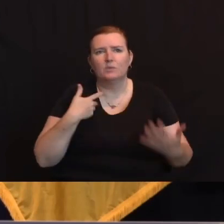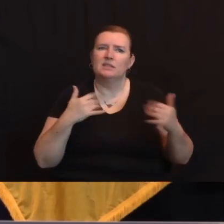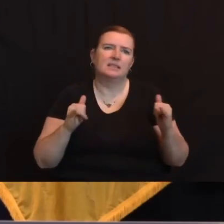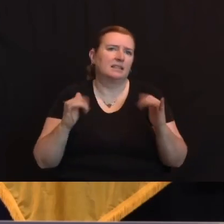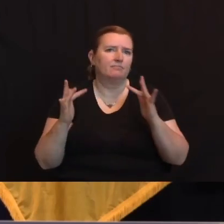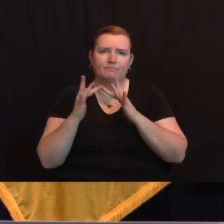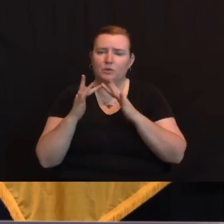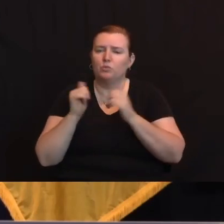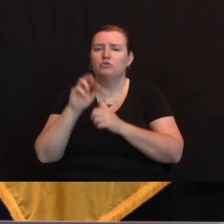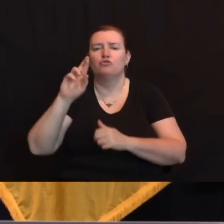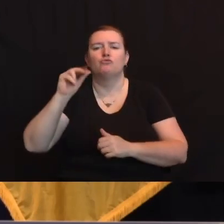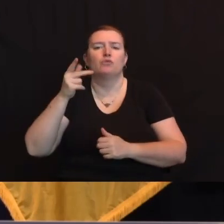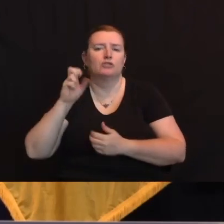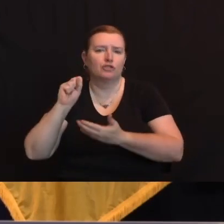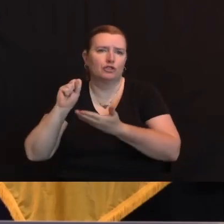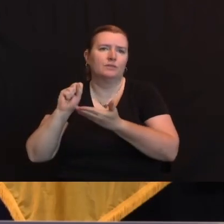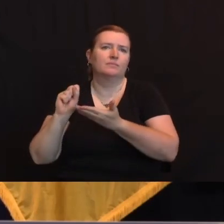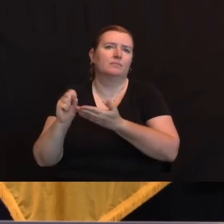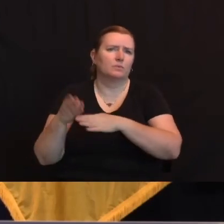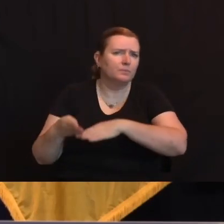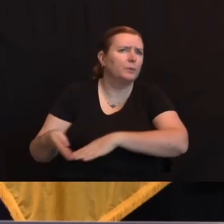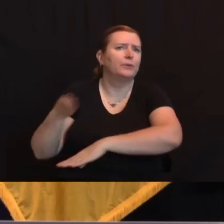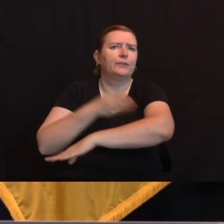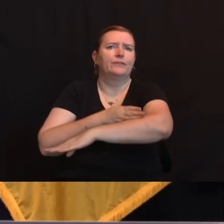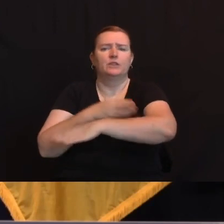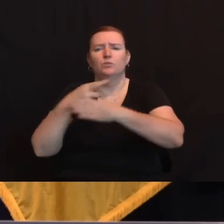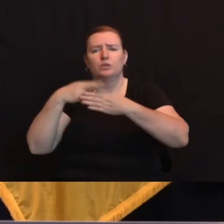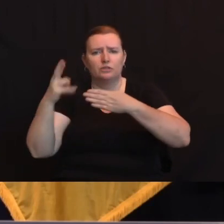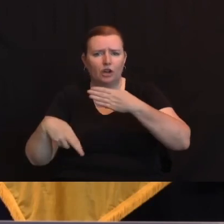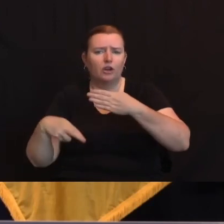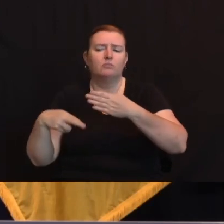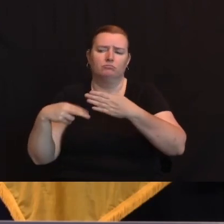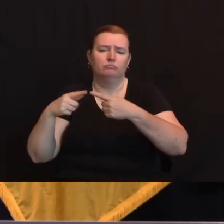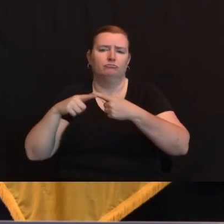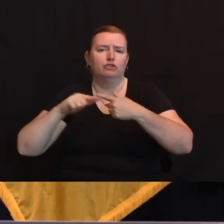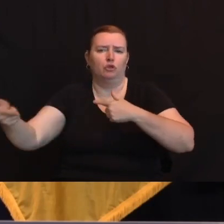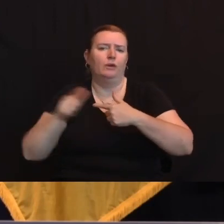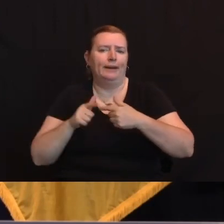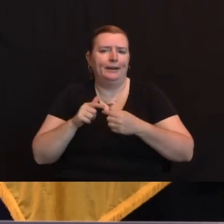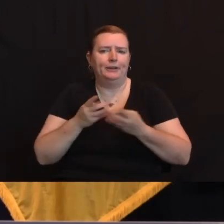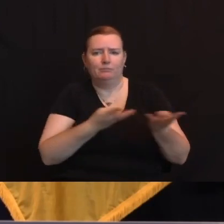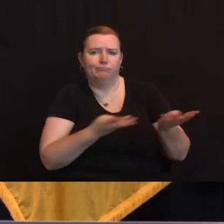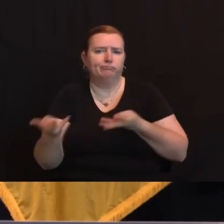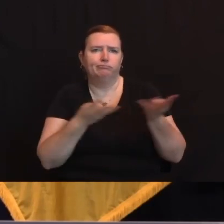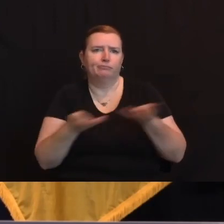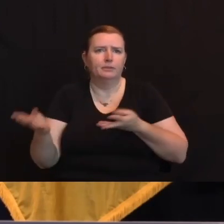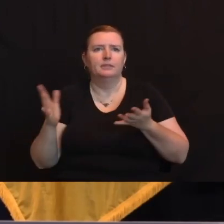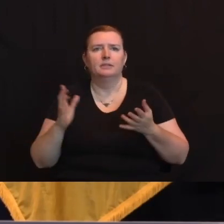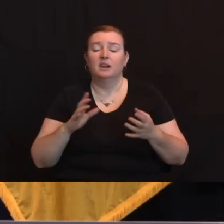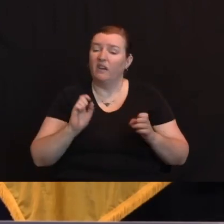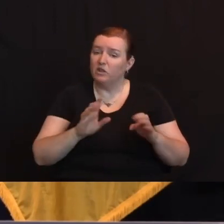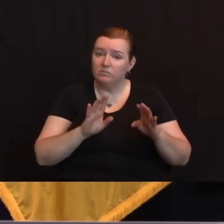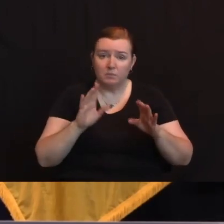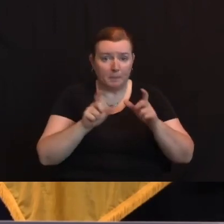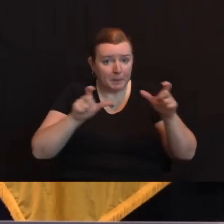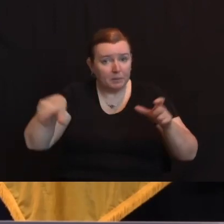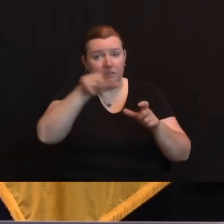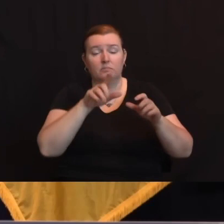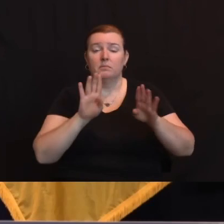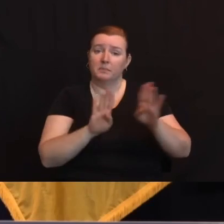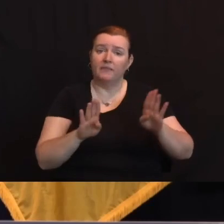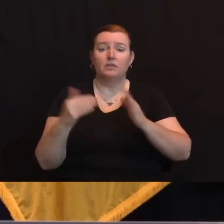to decrease that turnaround time. We need folks to continue to behave responsibly, whether that's returning from a hotspot state,